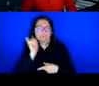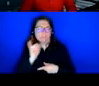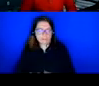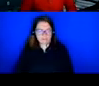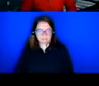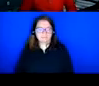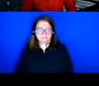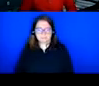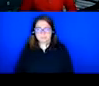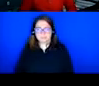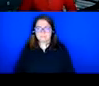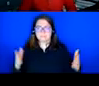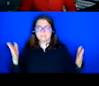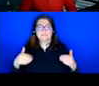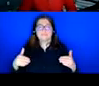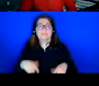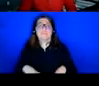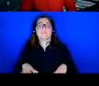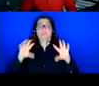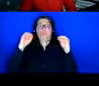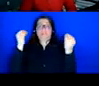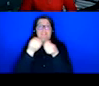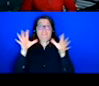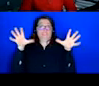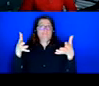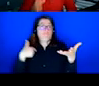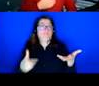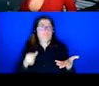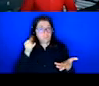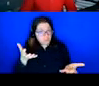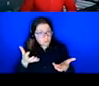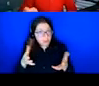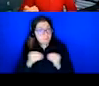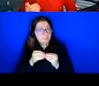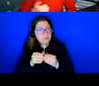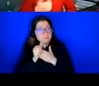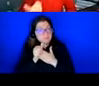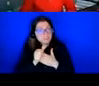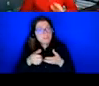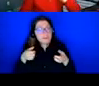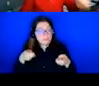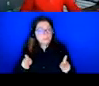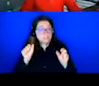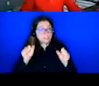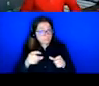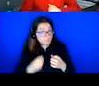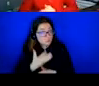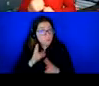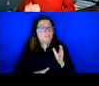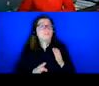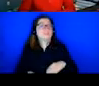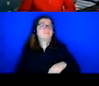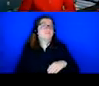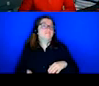now? Organizationally too, like leadership opportunities. Are there more leadership opportunities? Can you grow? Can you join committees? Can